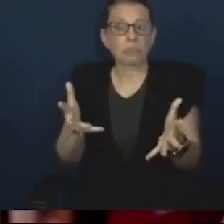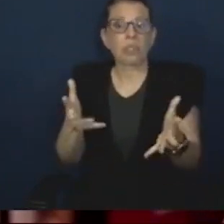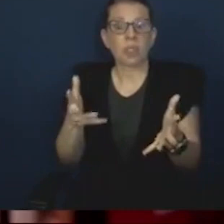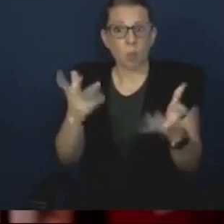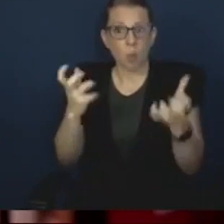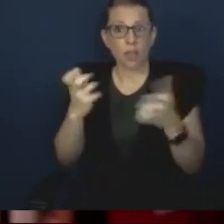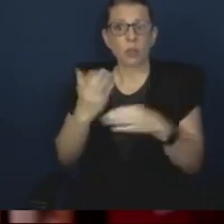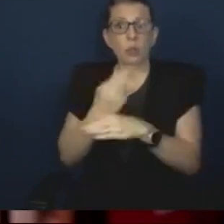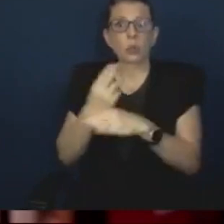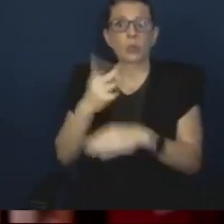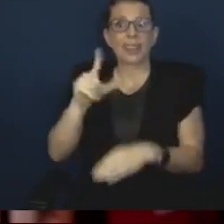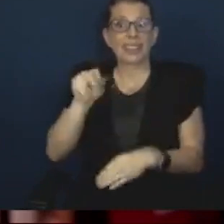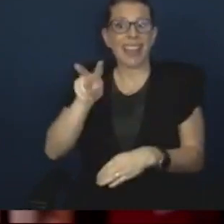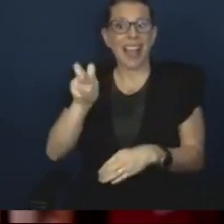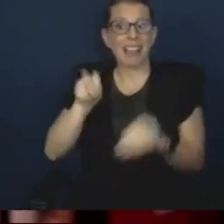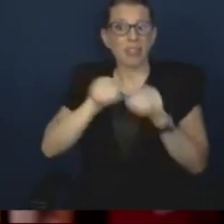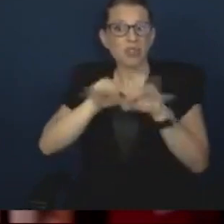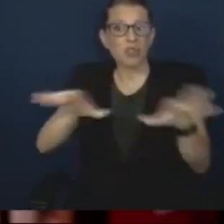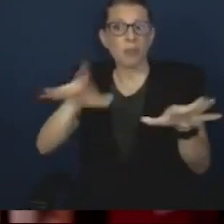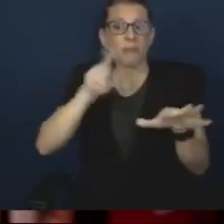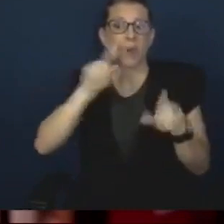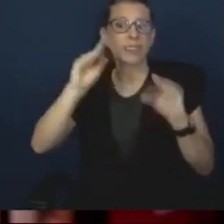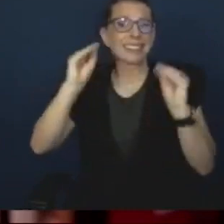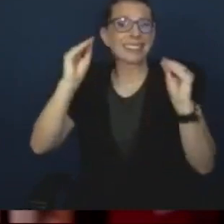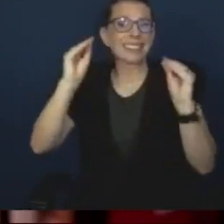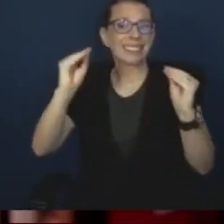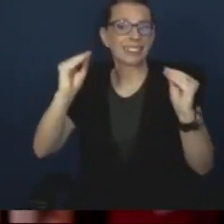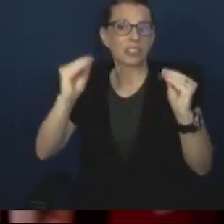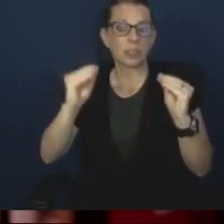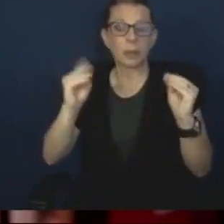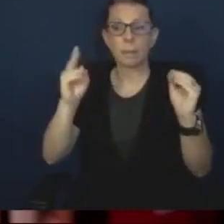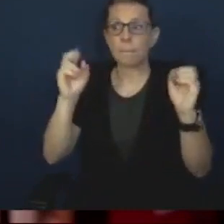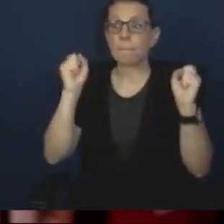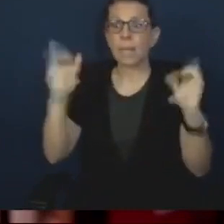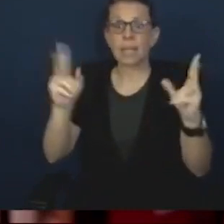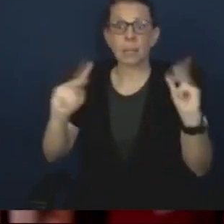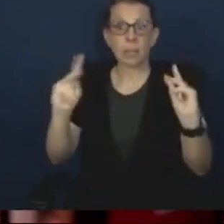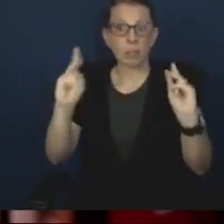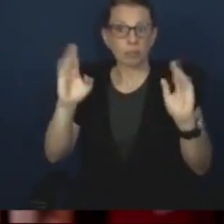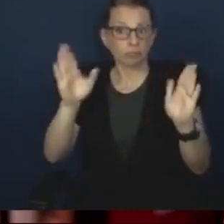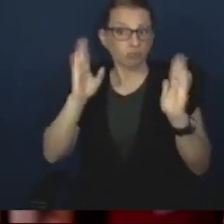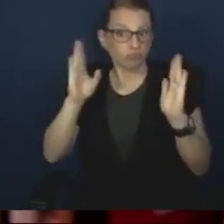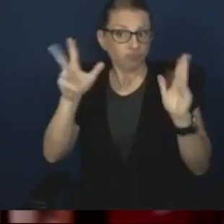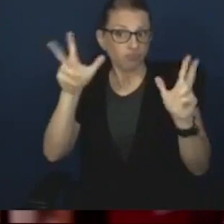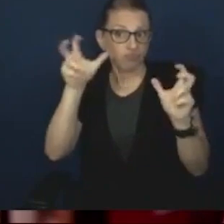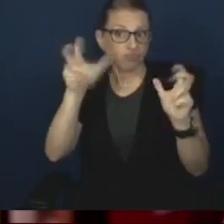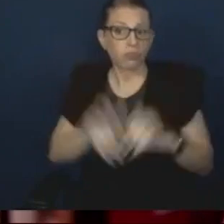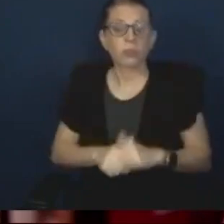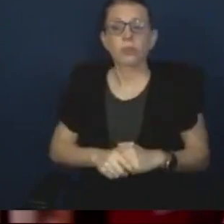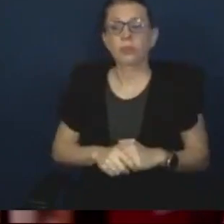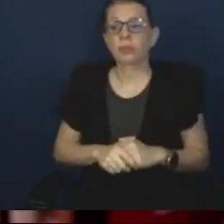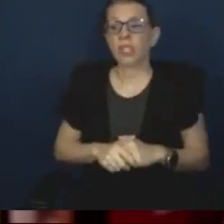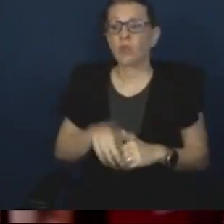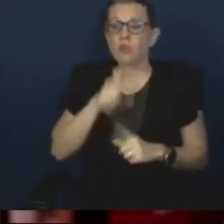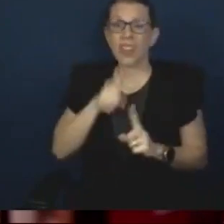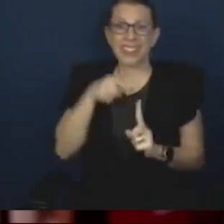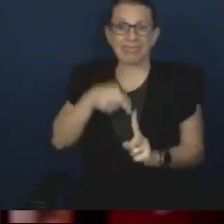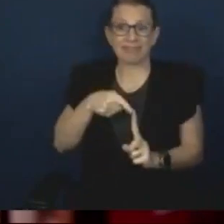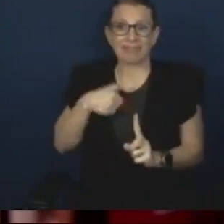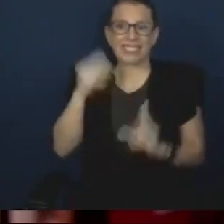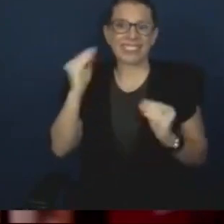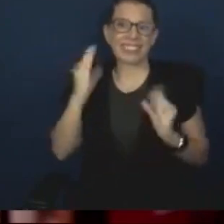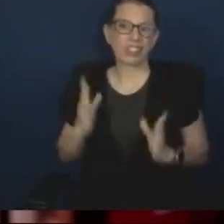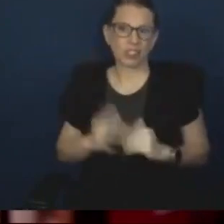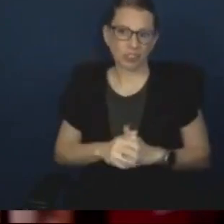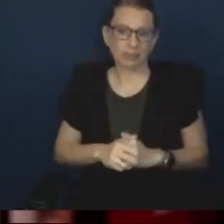way to teach a course and have lots and lots of people listening in. So in the end, I'm still a teacher, and that's clearly what I was